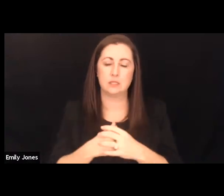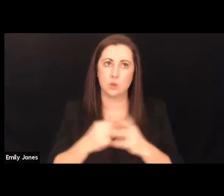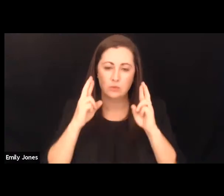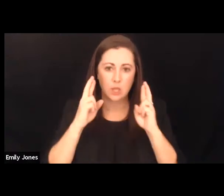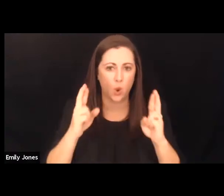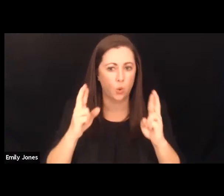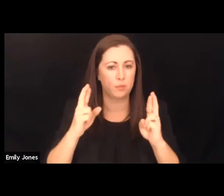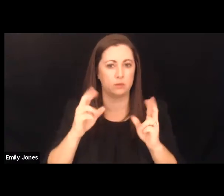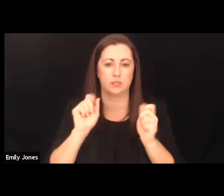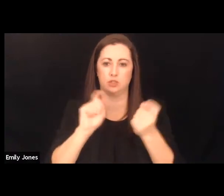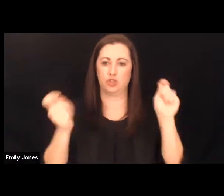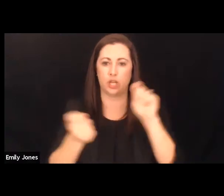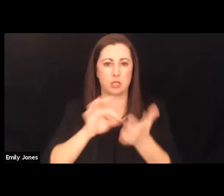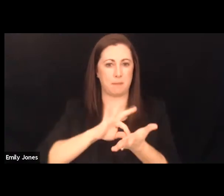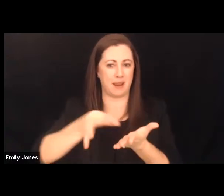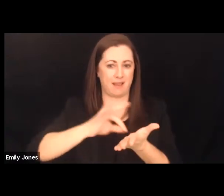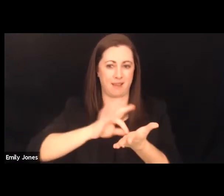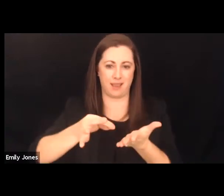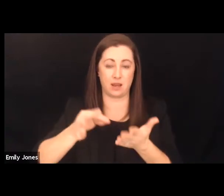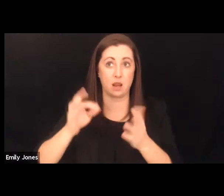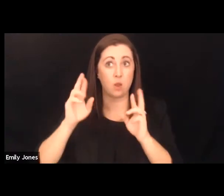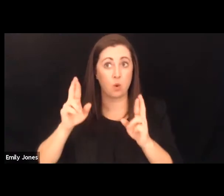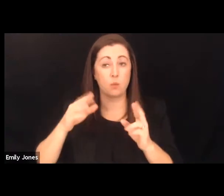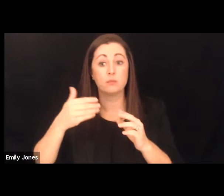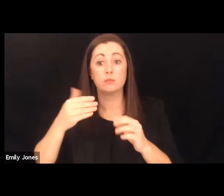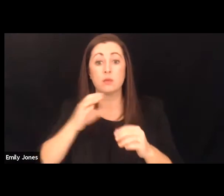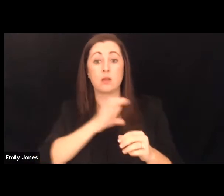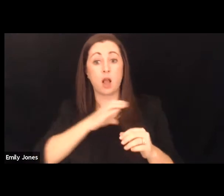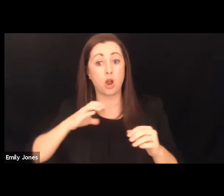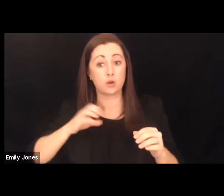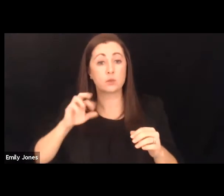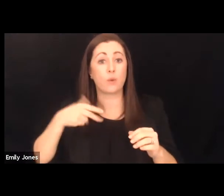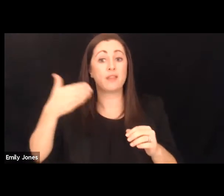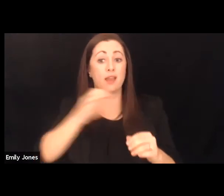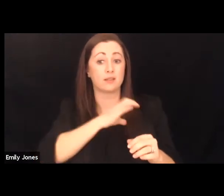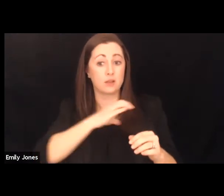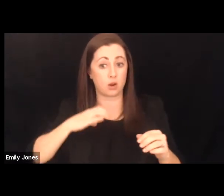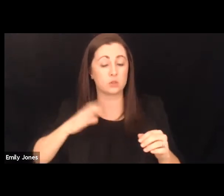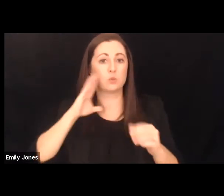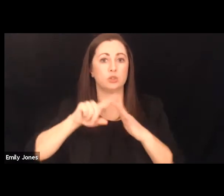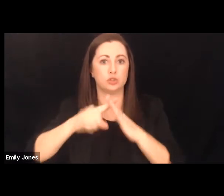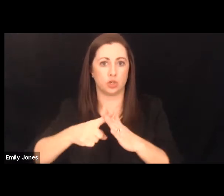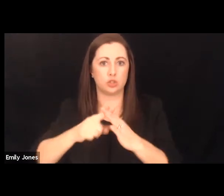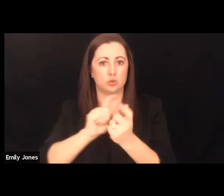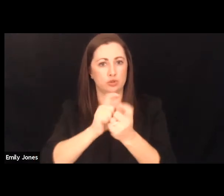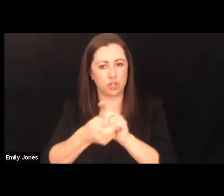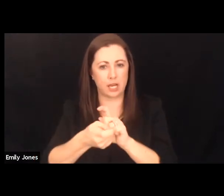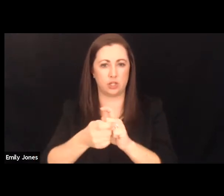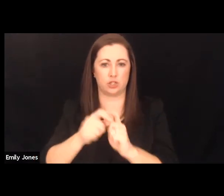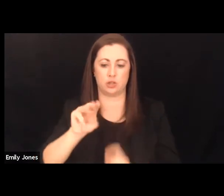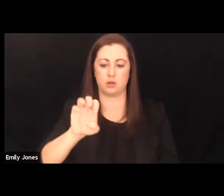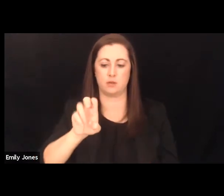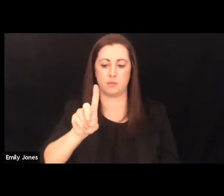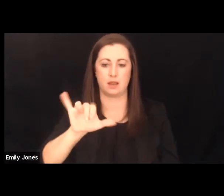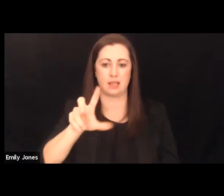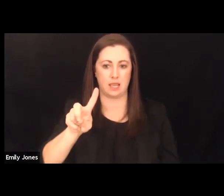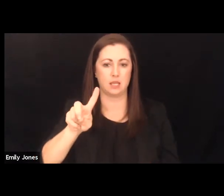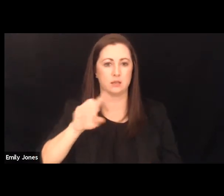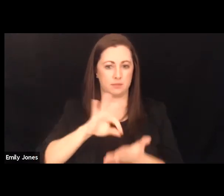Congress, in the next Congress perhaps, will start to change Medicaid from